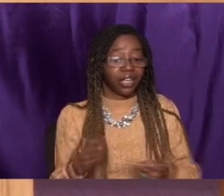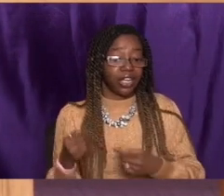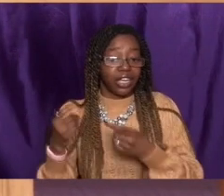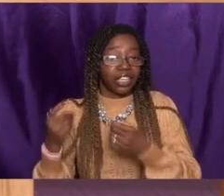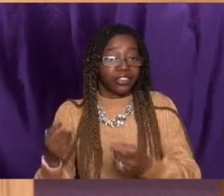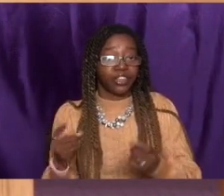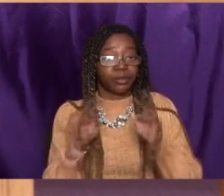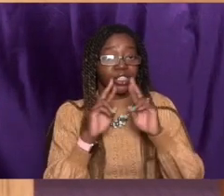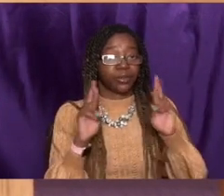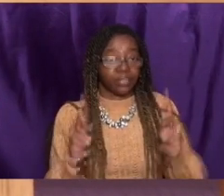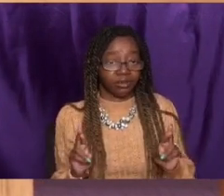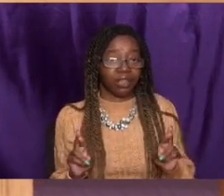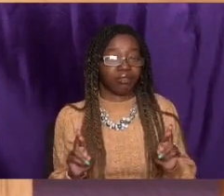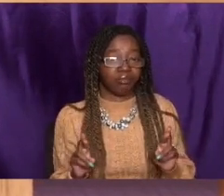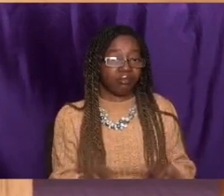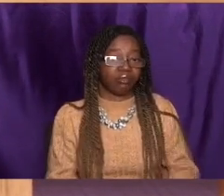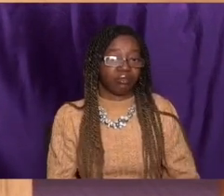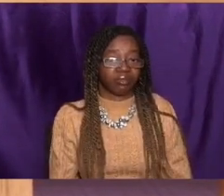resume.